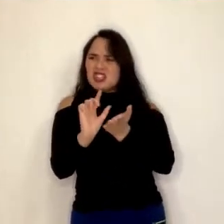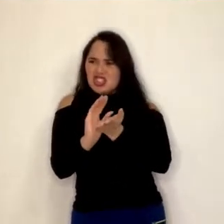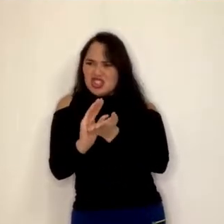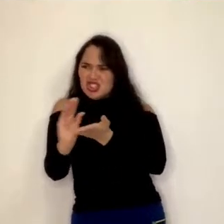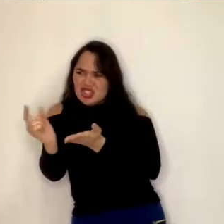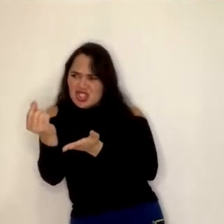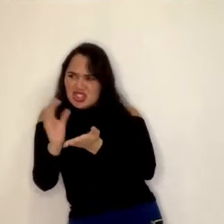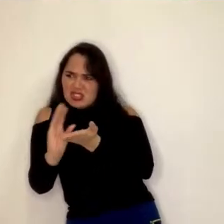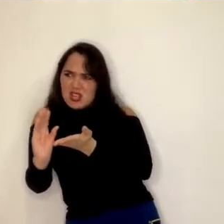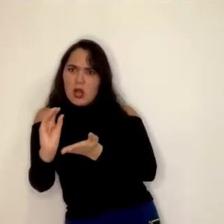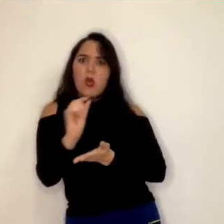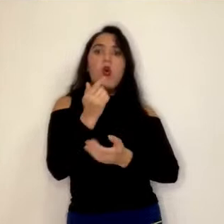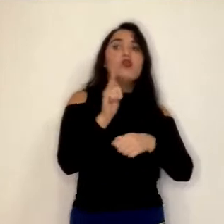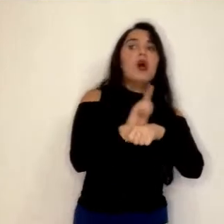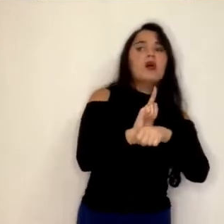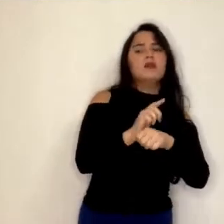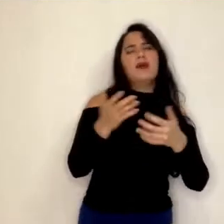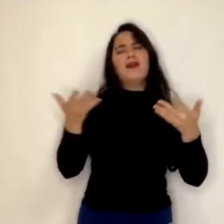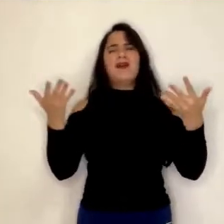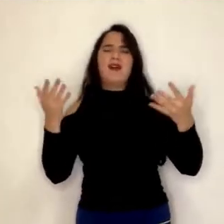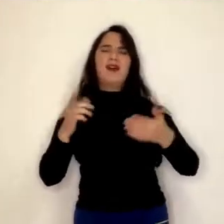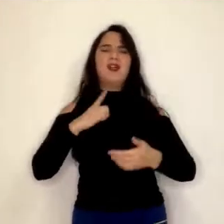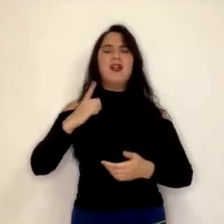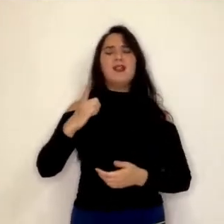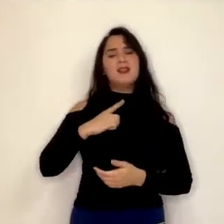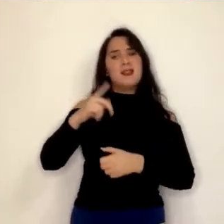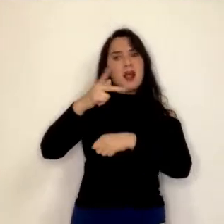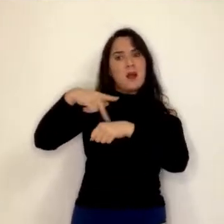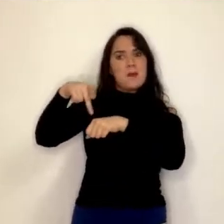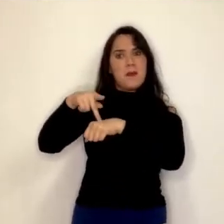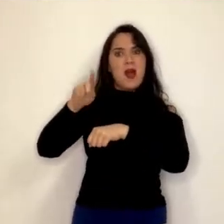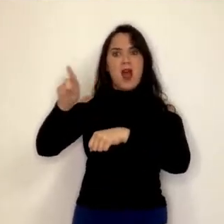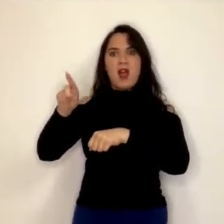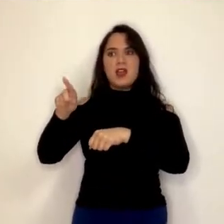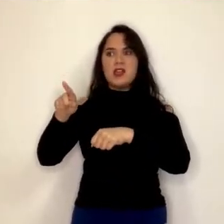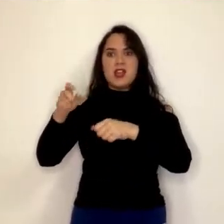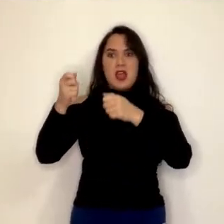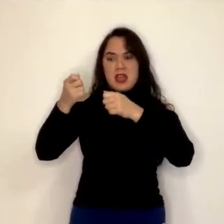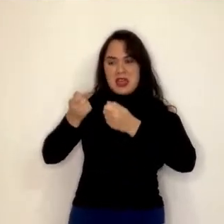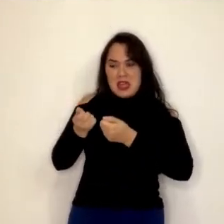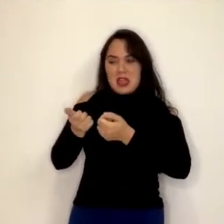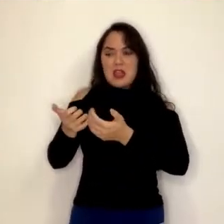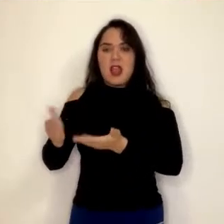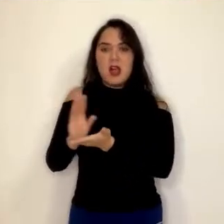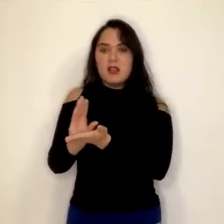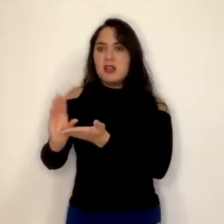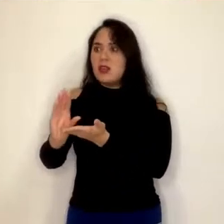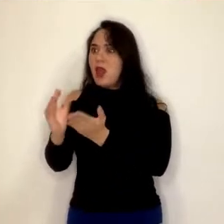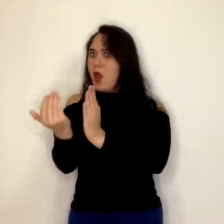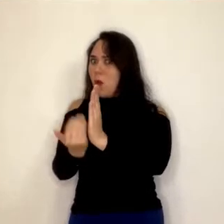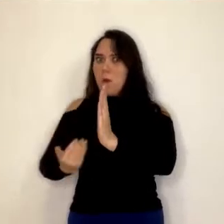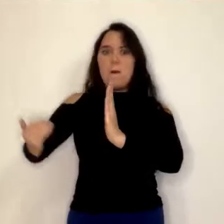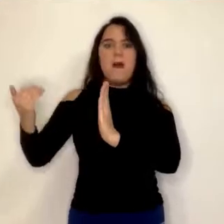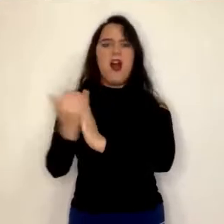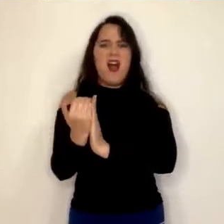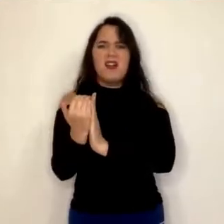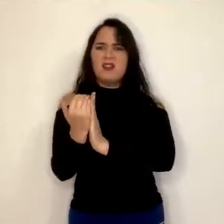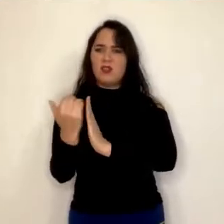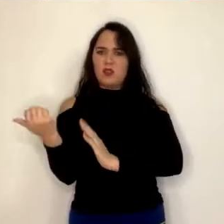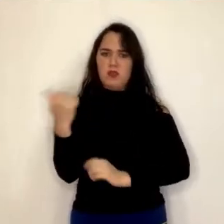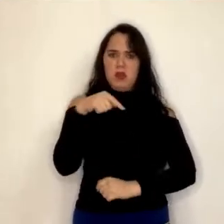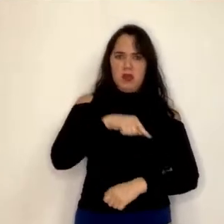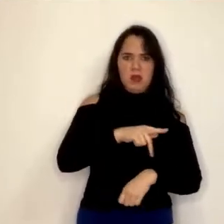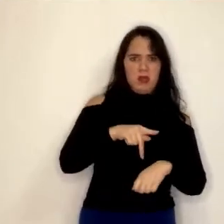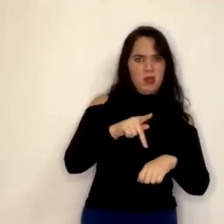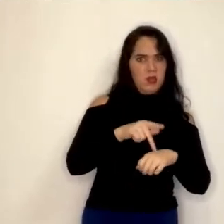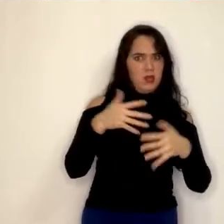it, what do you mean? It's the whole package. There are people, there are countries that stand